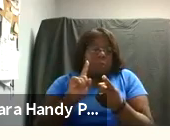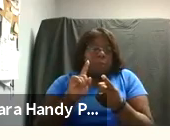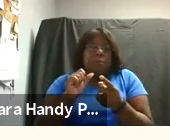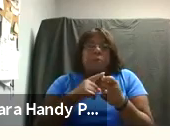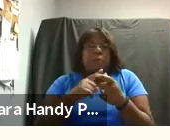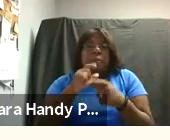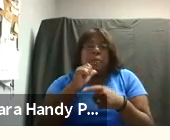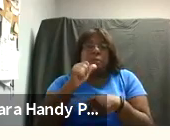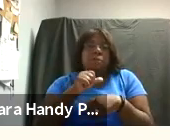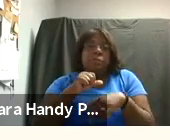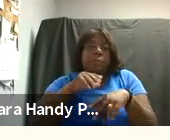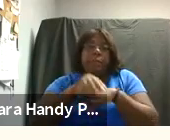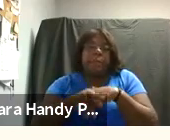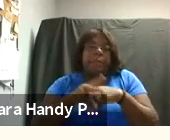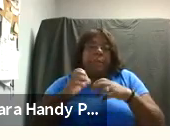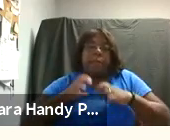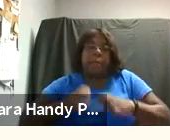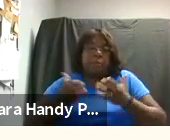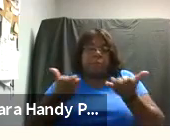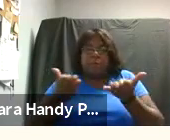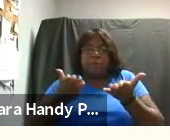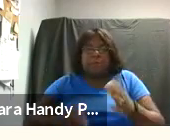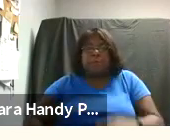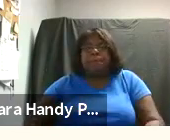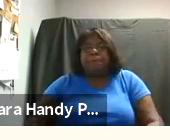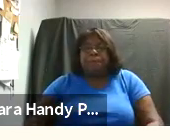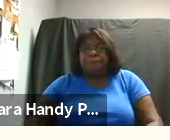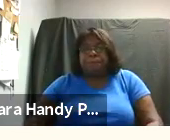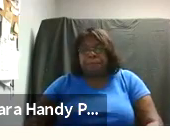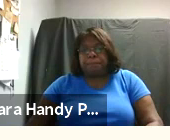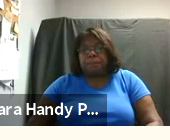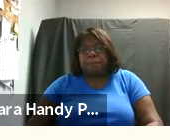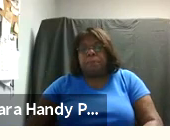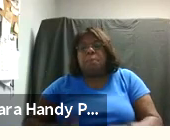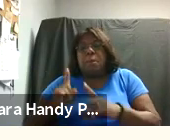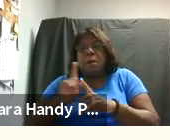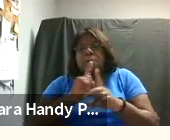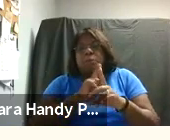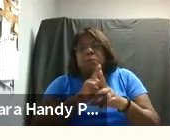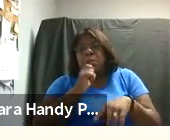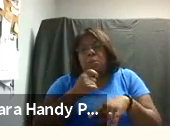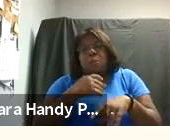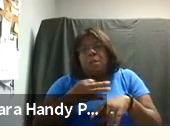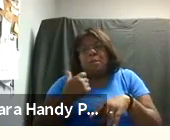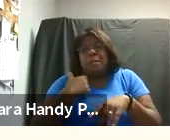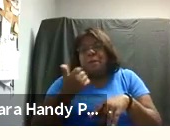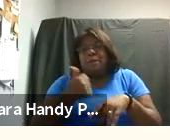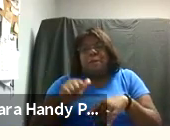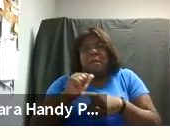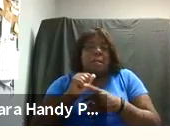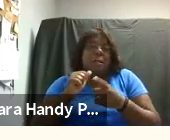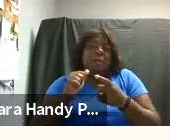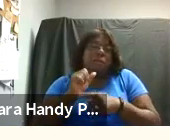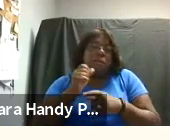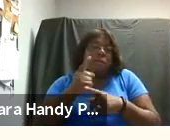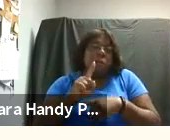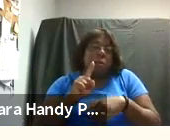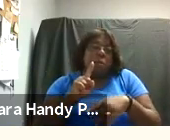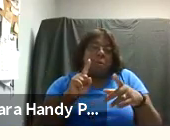don't impact client services. And certainly we don't like to have any reductions that impact